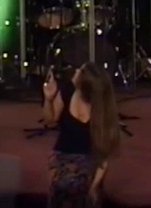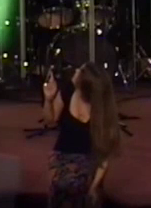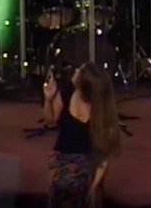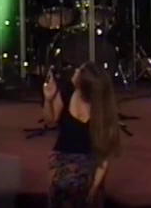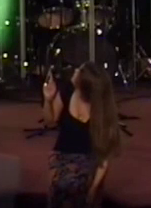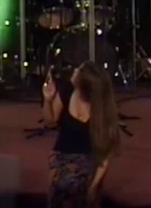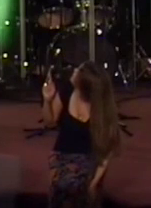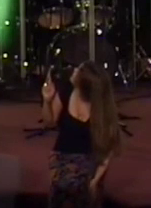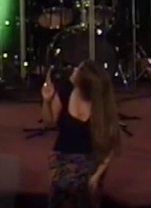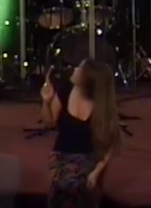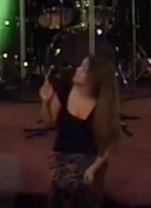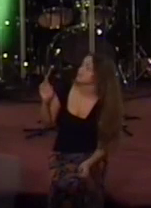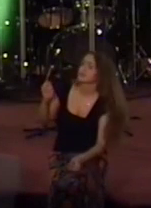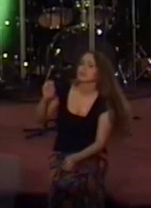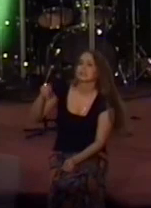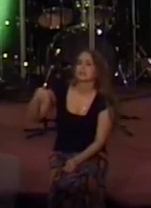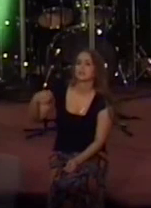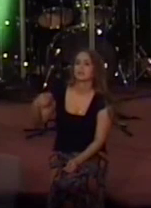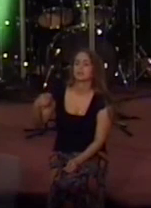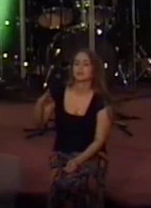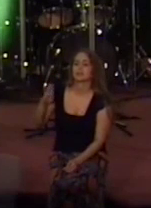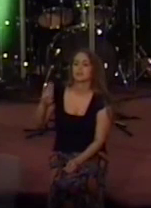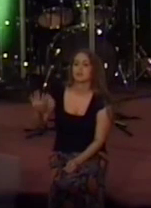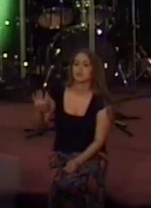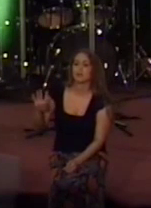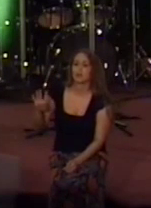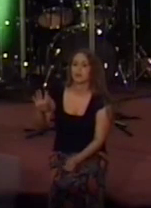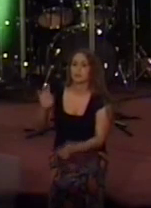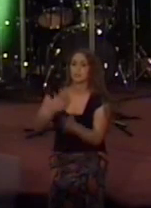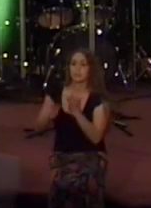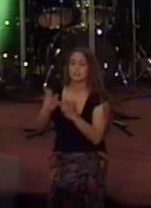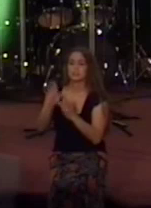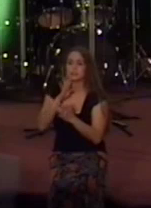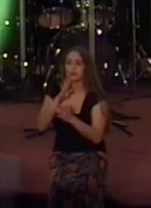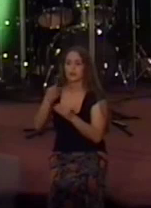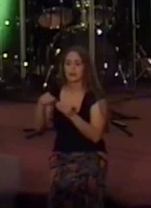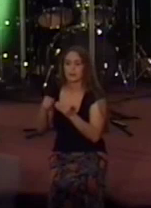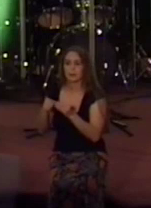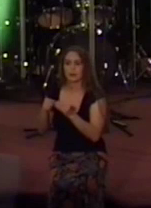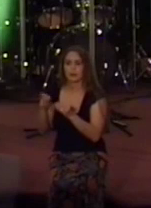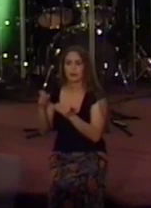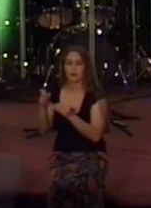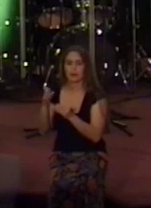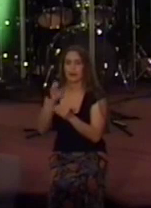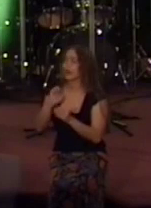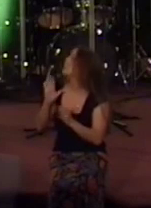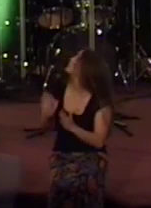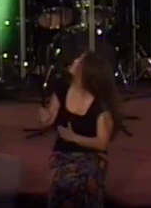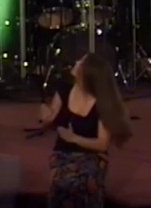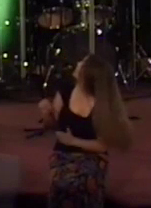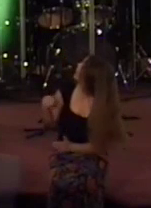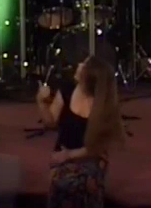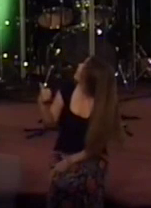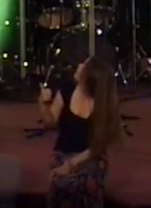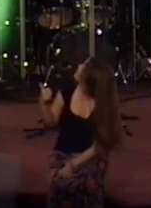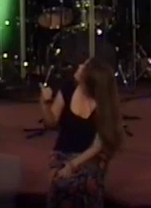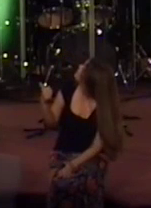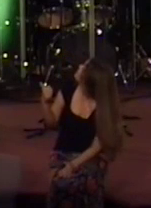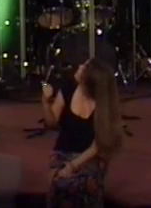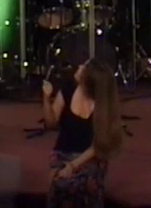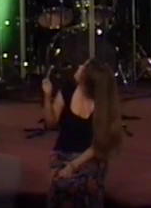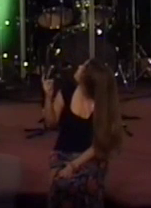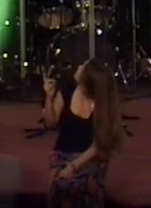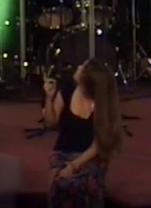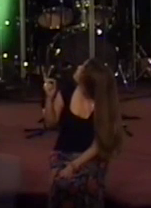in Ephesians 4, Jesus talks about those elders as well as some others. He said in